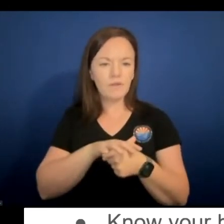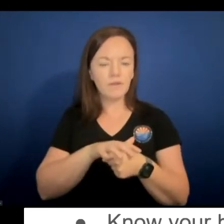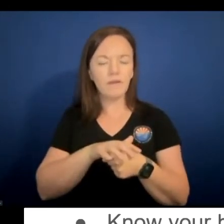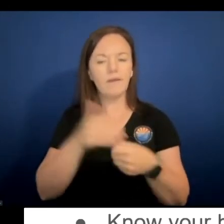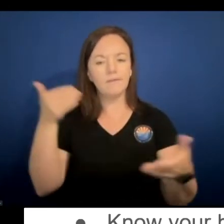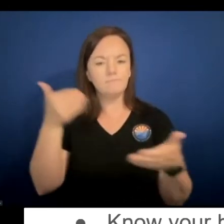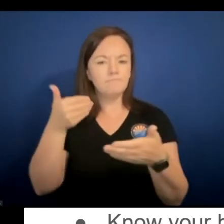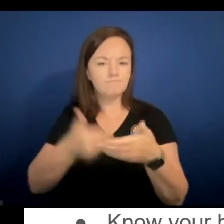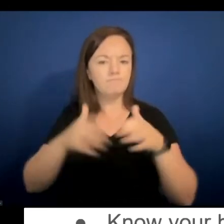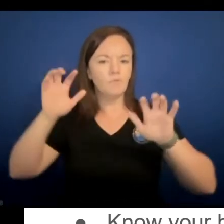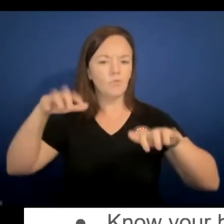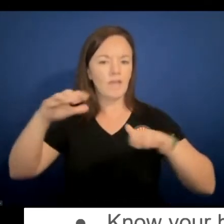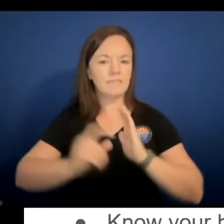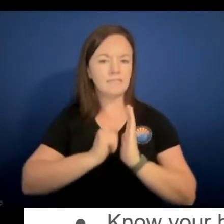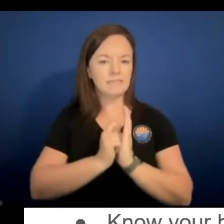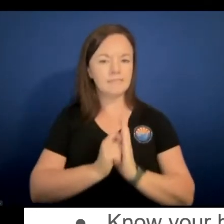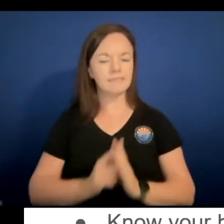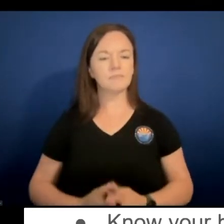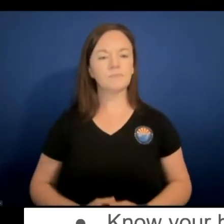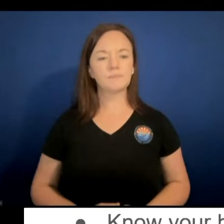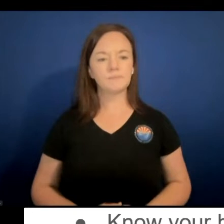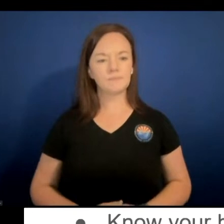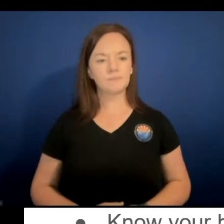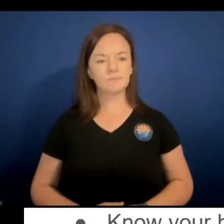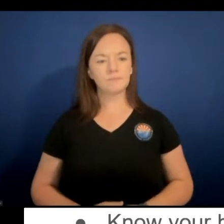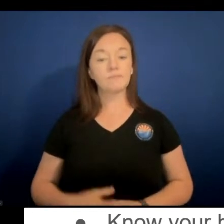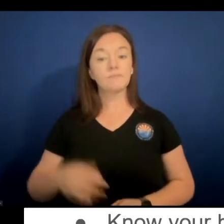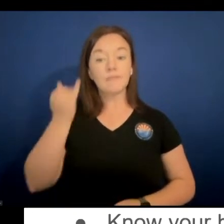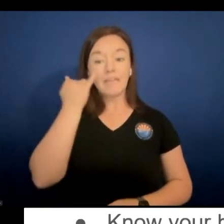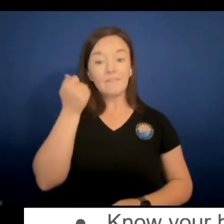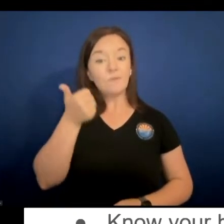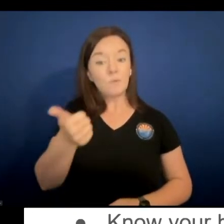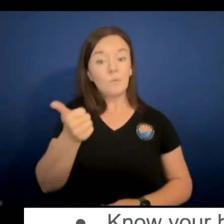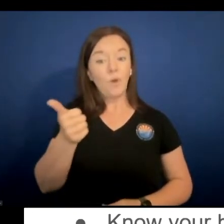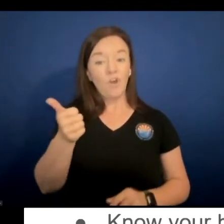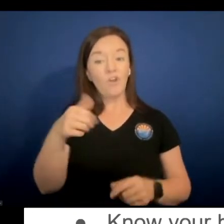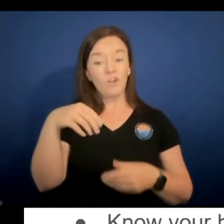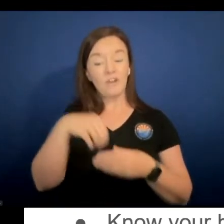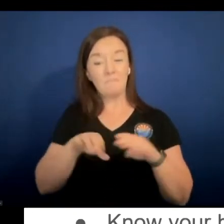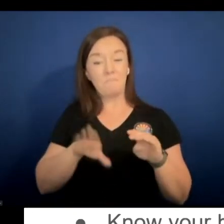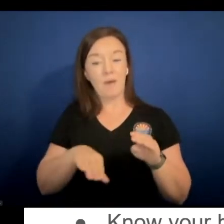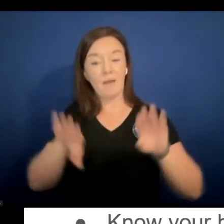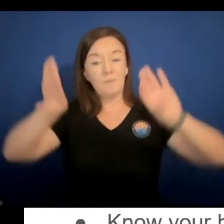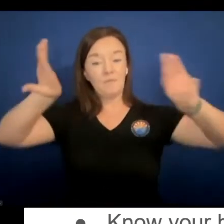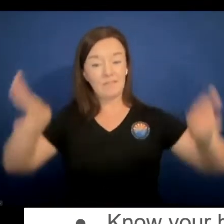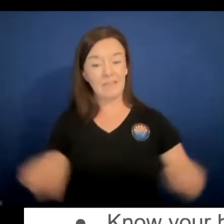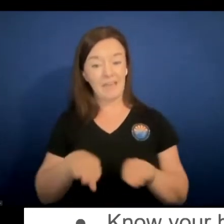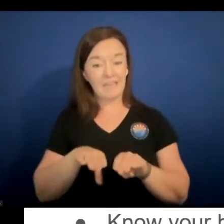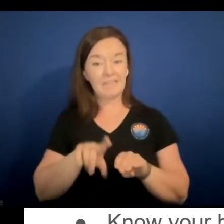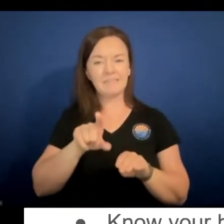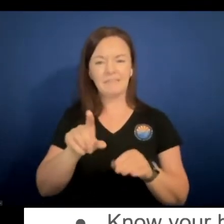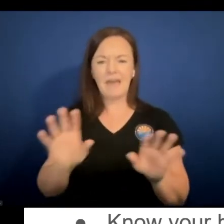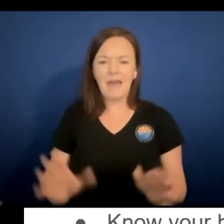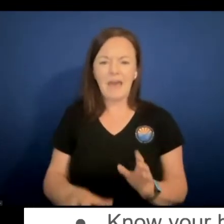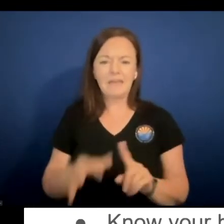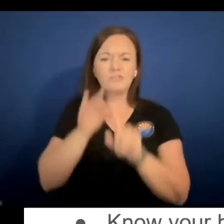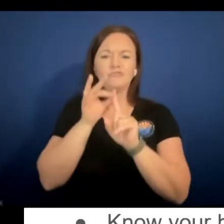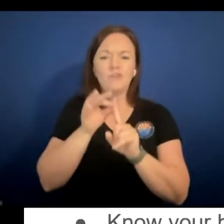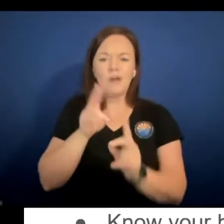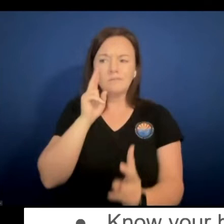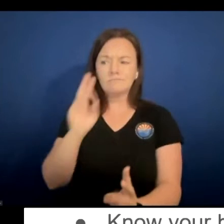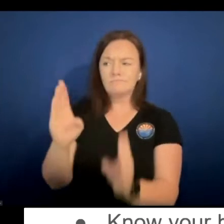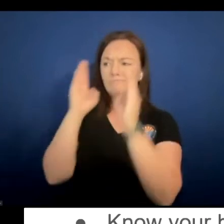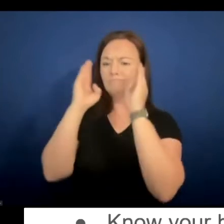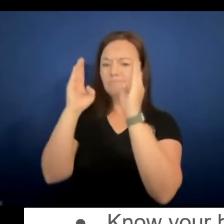monsoon season. And if you are in the bottom of a canyon, be especially aware. And if you're in the